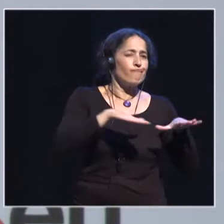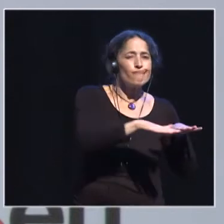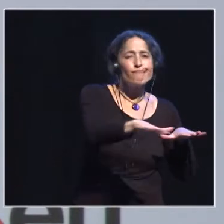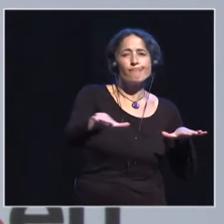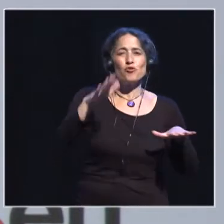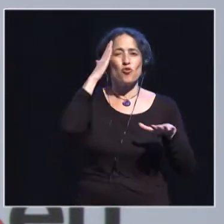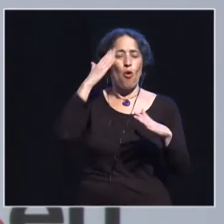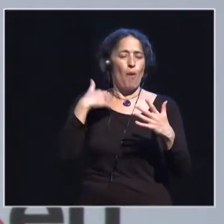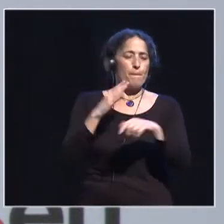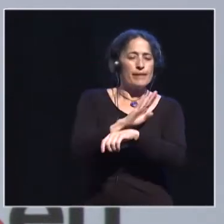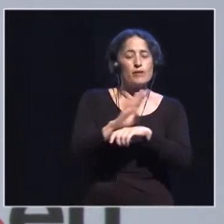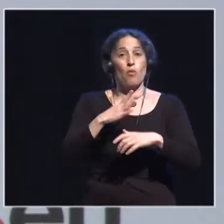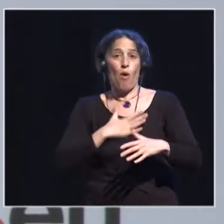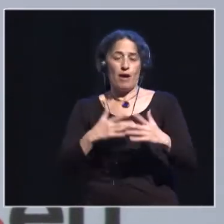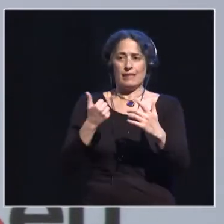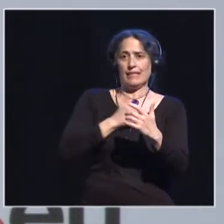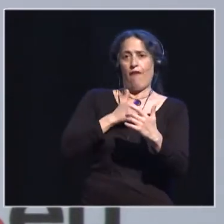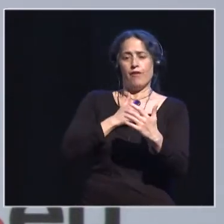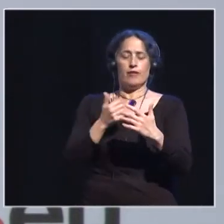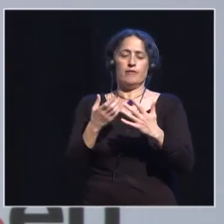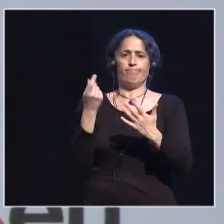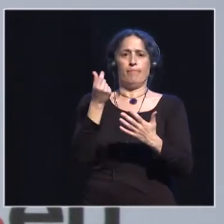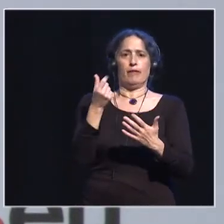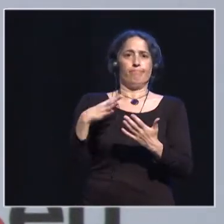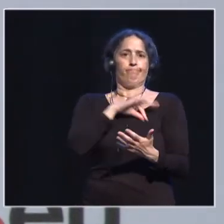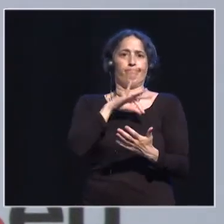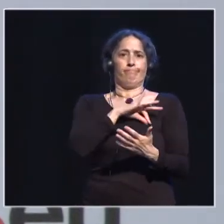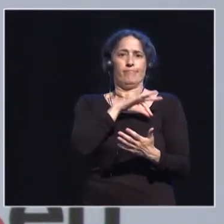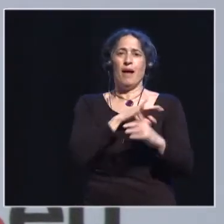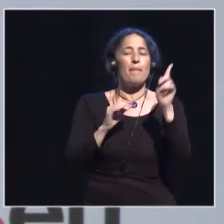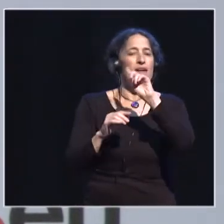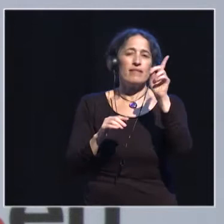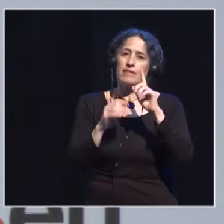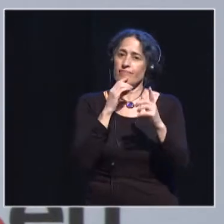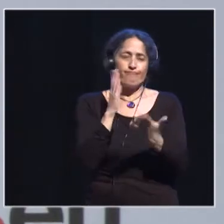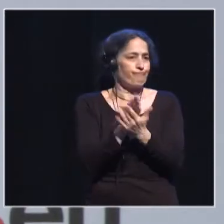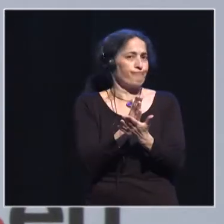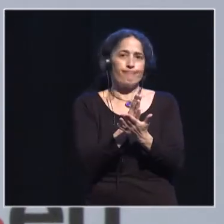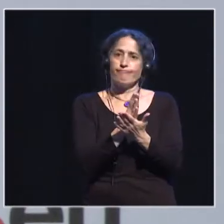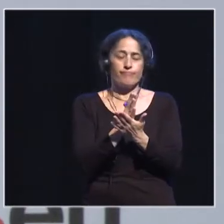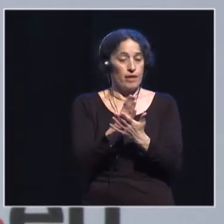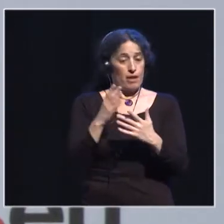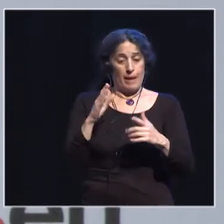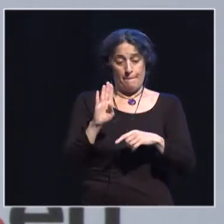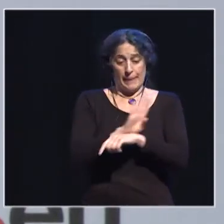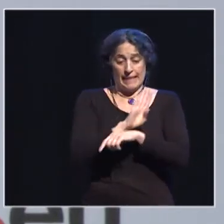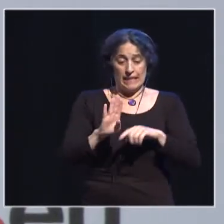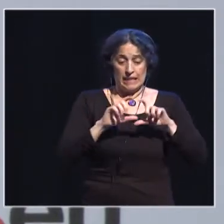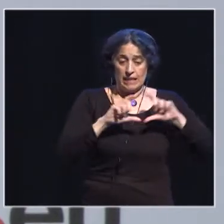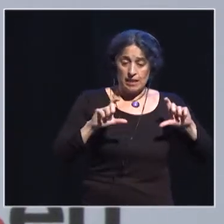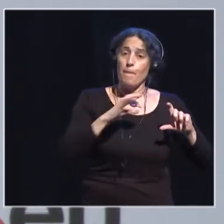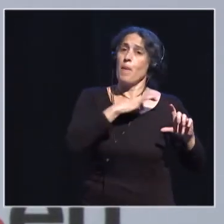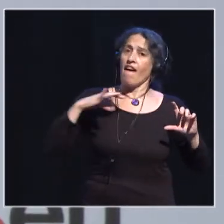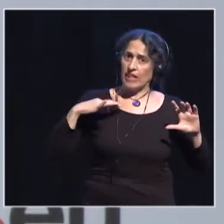has an agenda to serve its own interests. And that is not right. At the end of the day, we answer shareholders for whom both